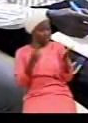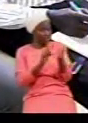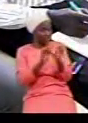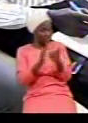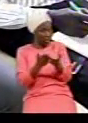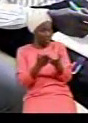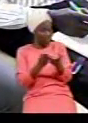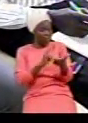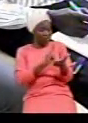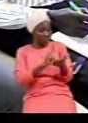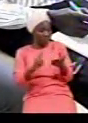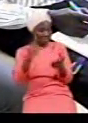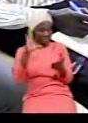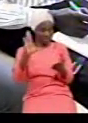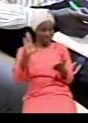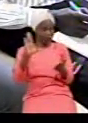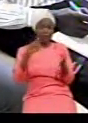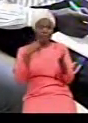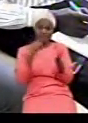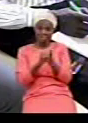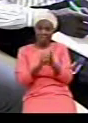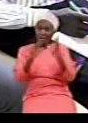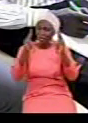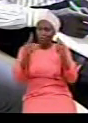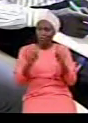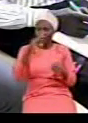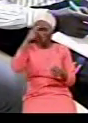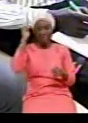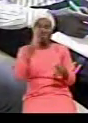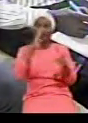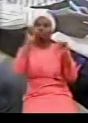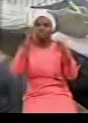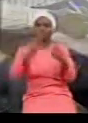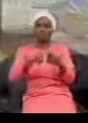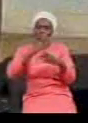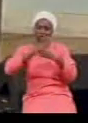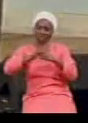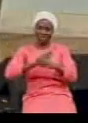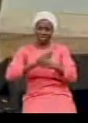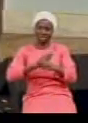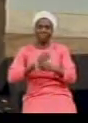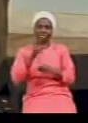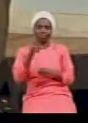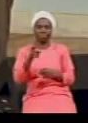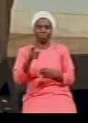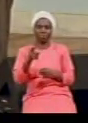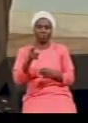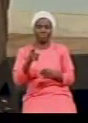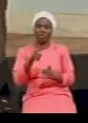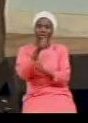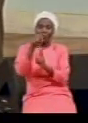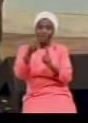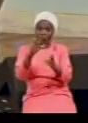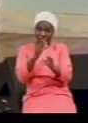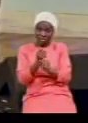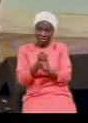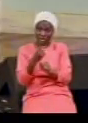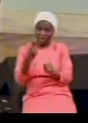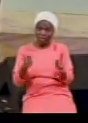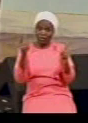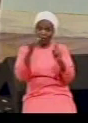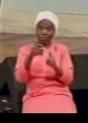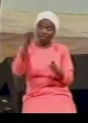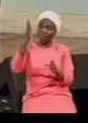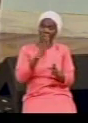verse 5 that no man shall be able to stand before you. When you take the word of God and